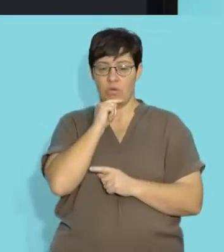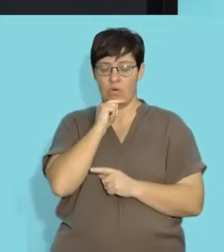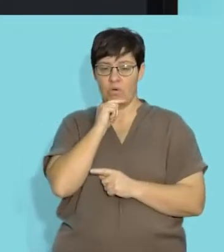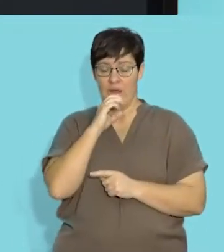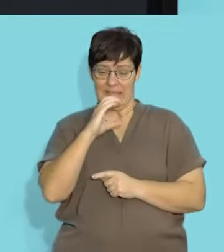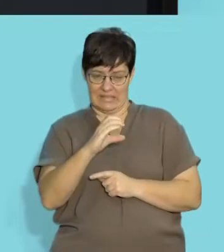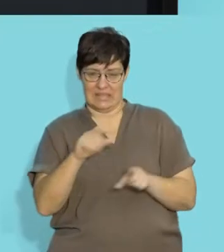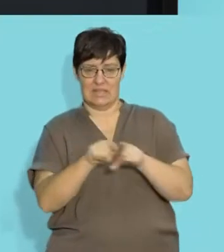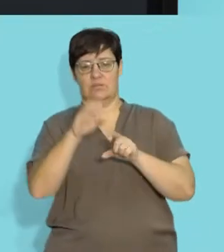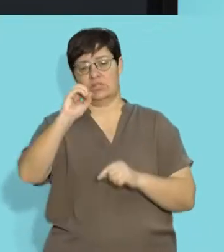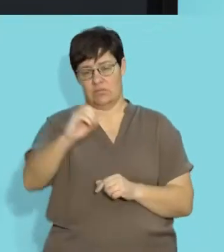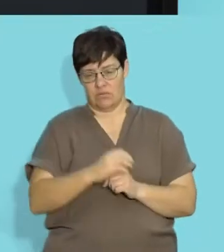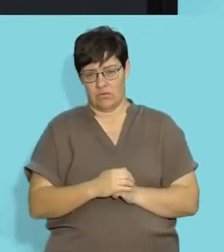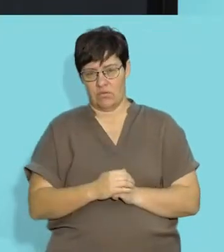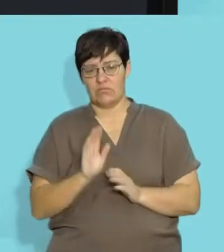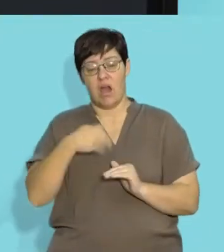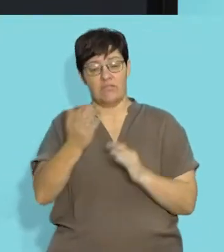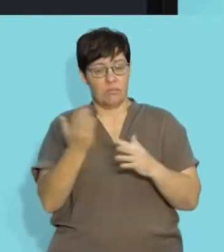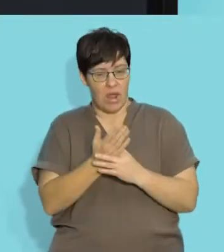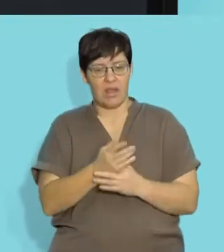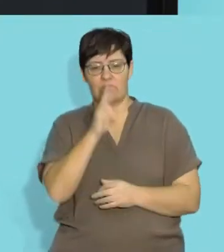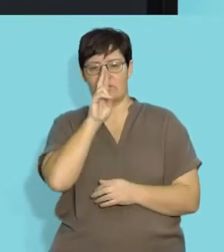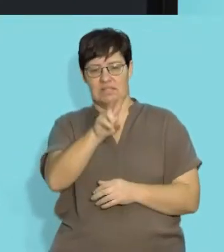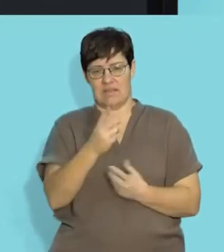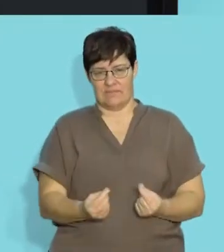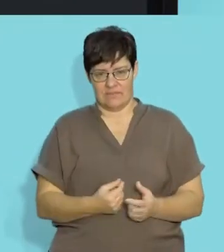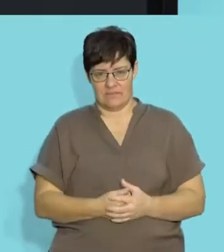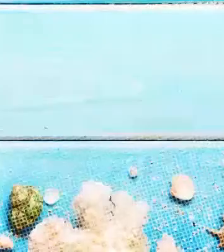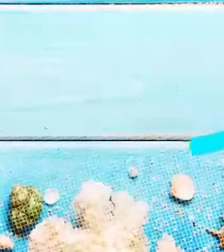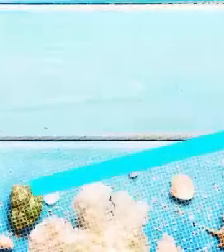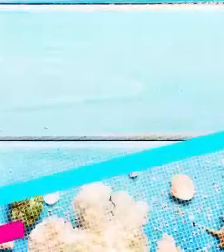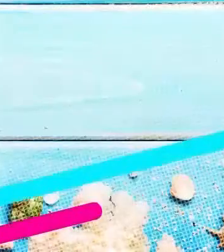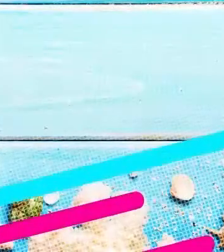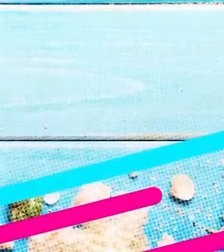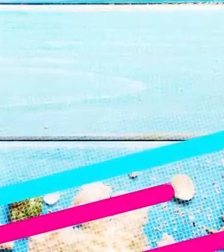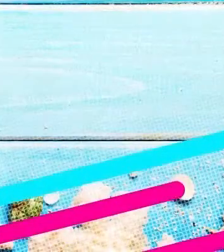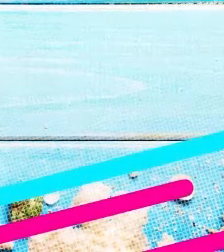known. We shall look at more examples after the short break. Let's take a short break for now.